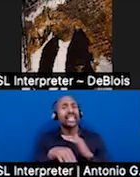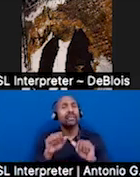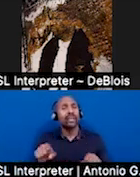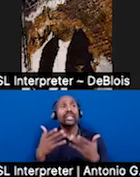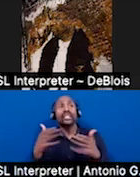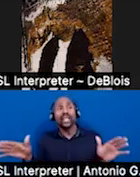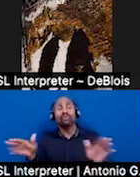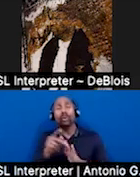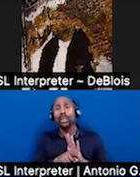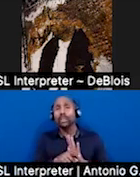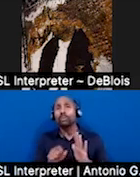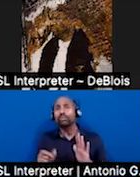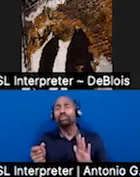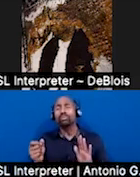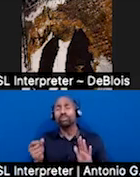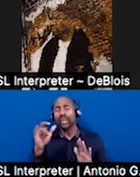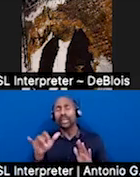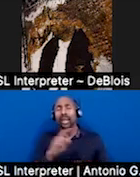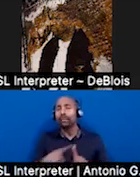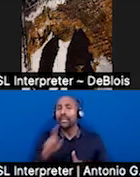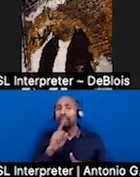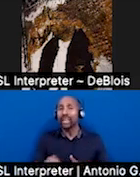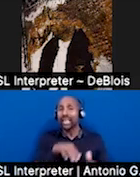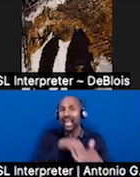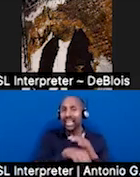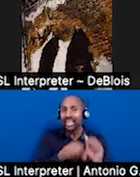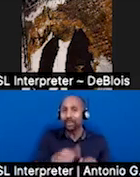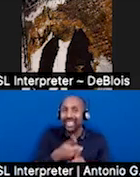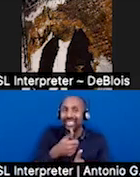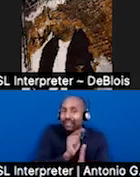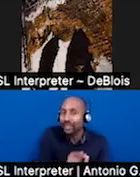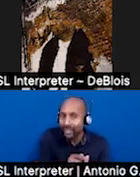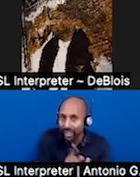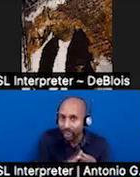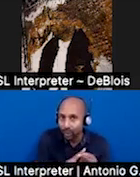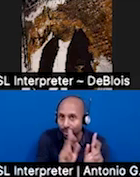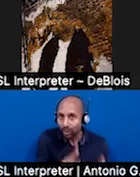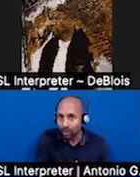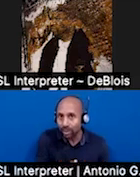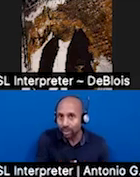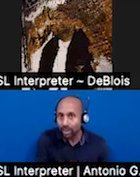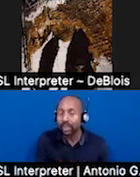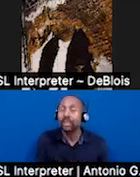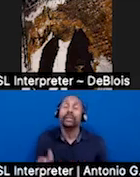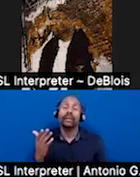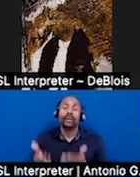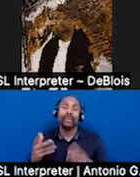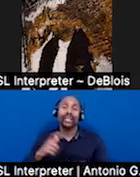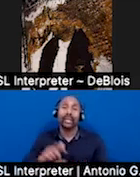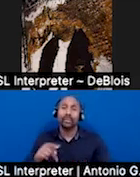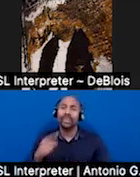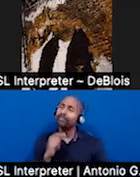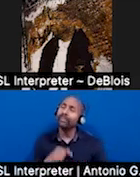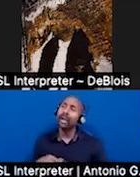determined by the individual. So sometimes the question is asked commonly, is this accessible? Would you give us an example